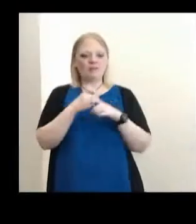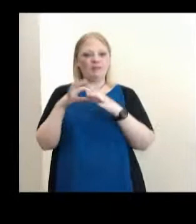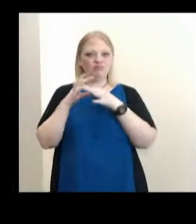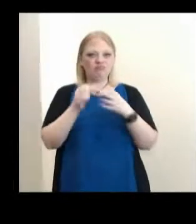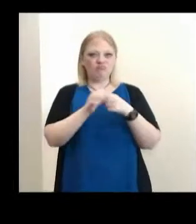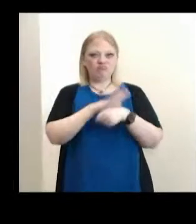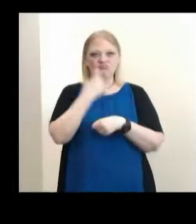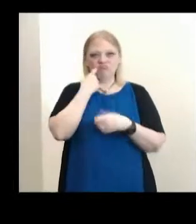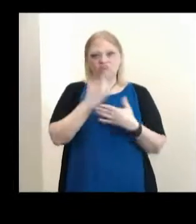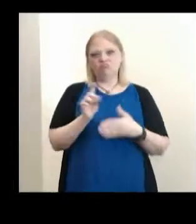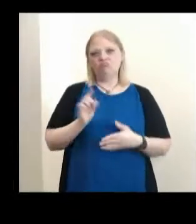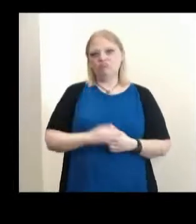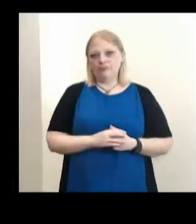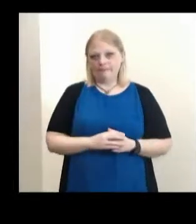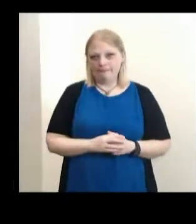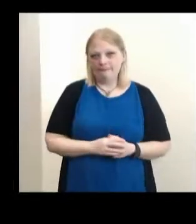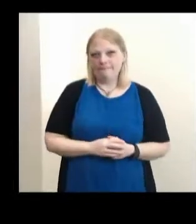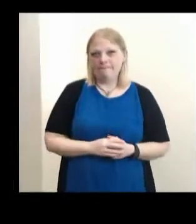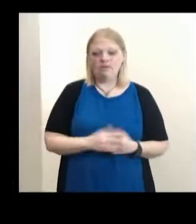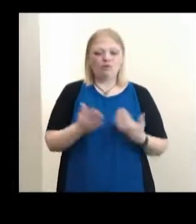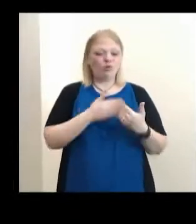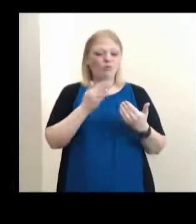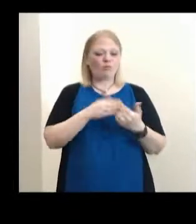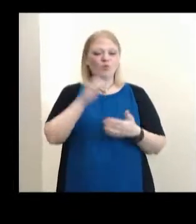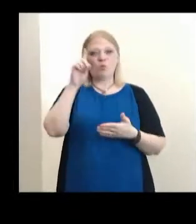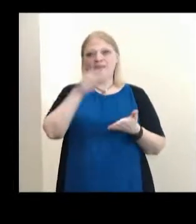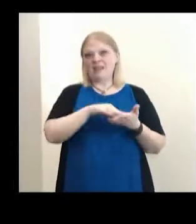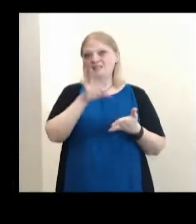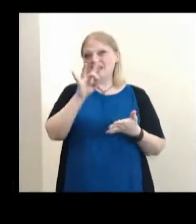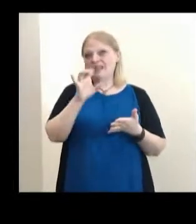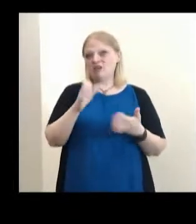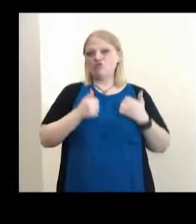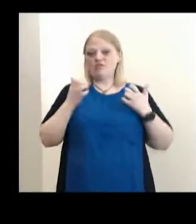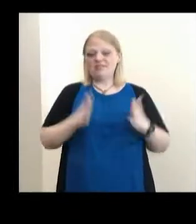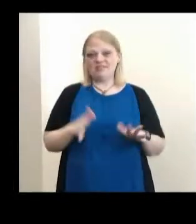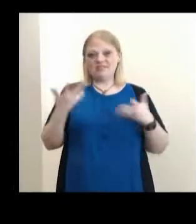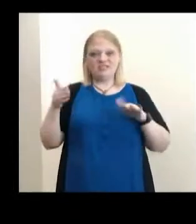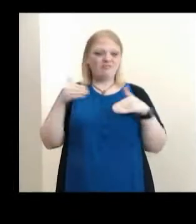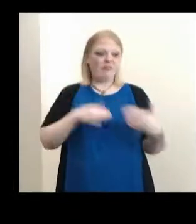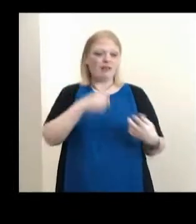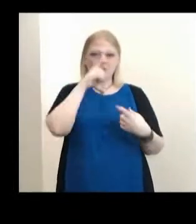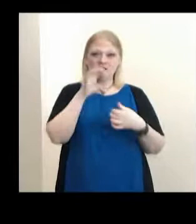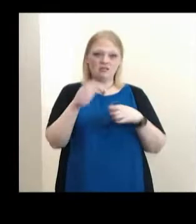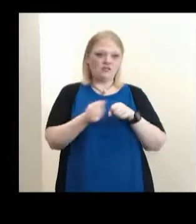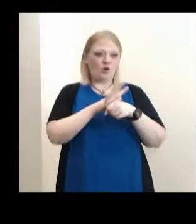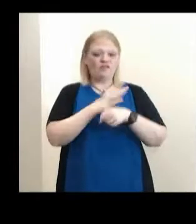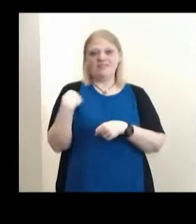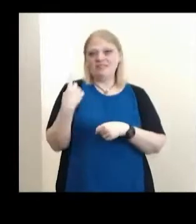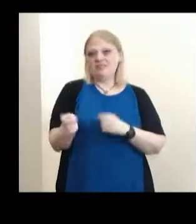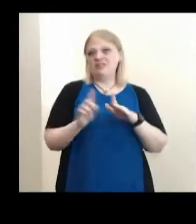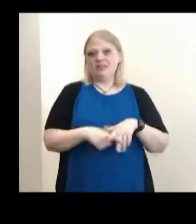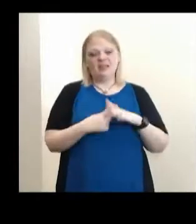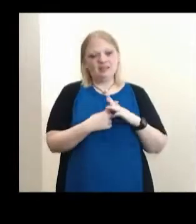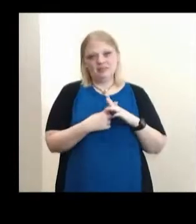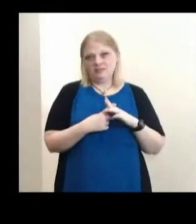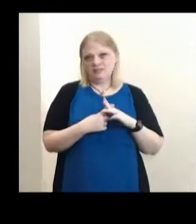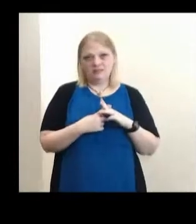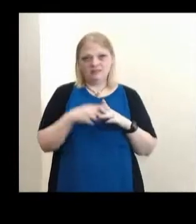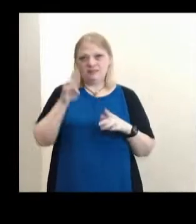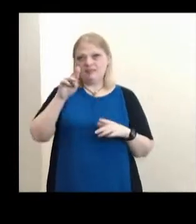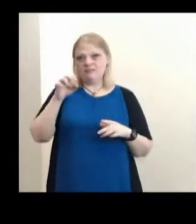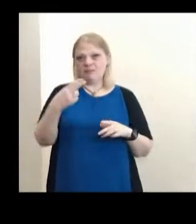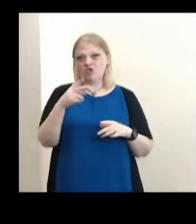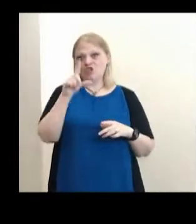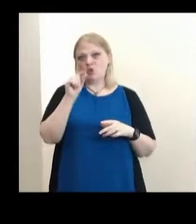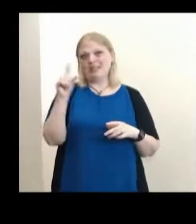week. There are nearly 1,800 Erie County residents who passed from COVID-19 since the beginning of the pandemic in March